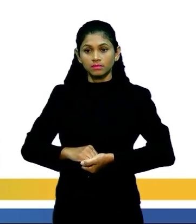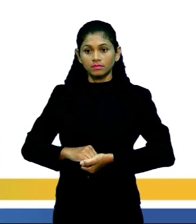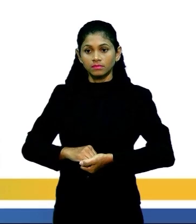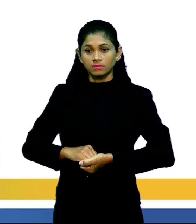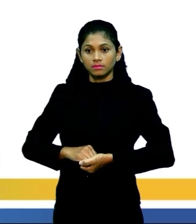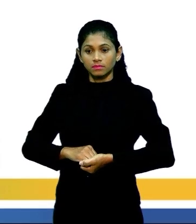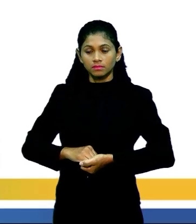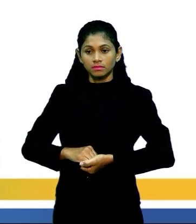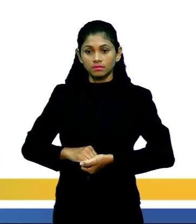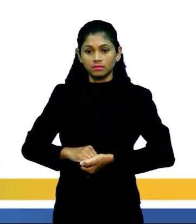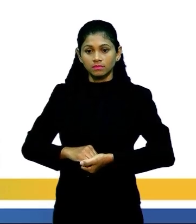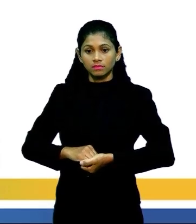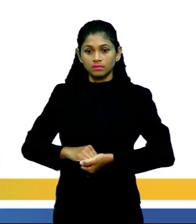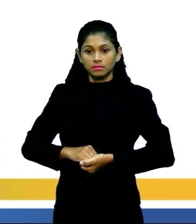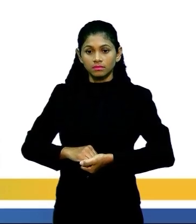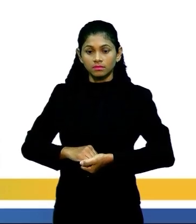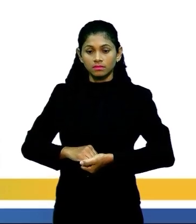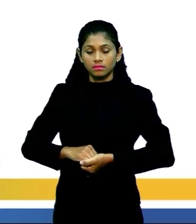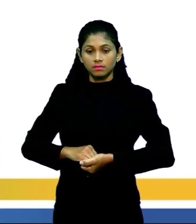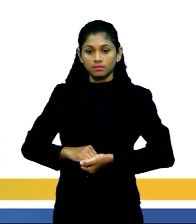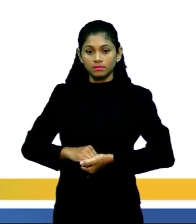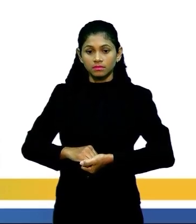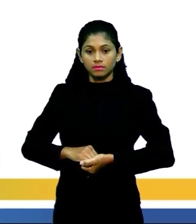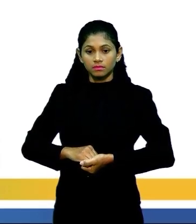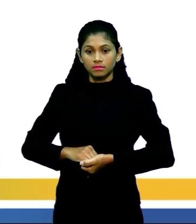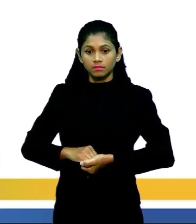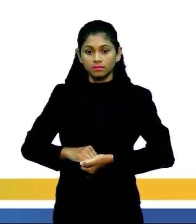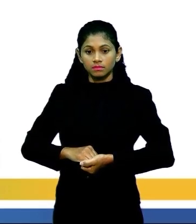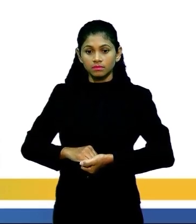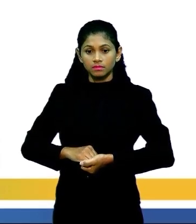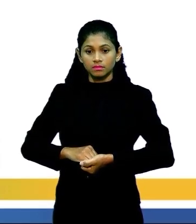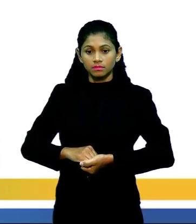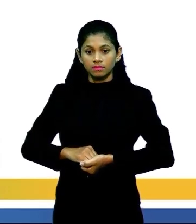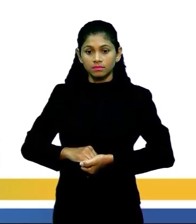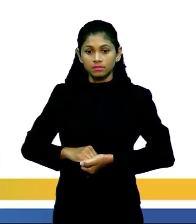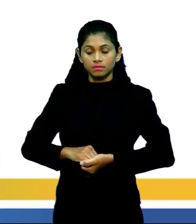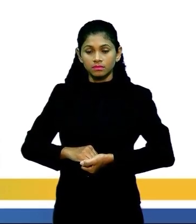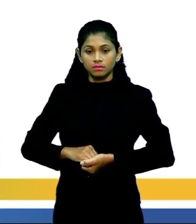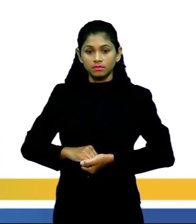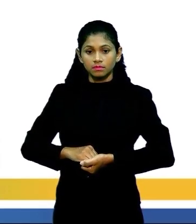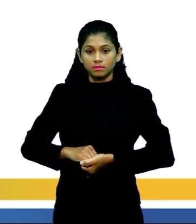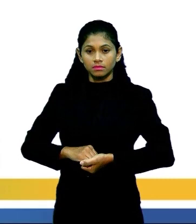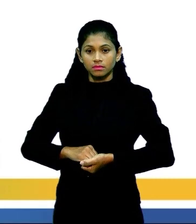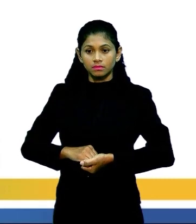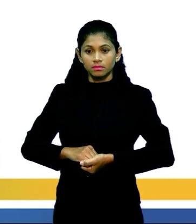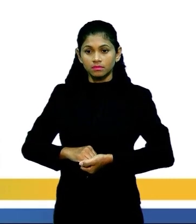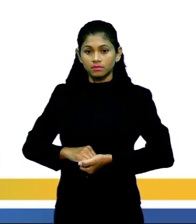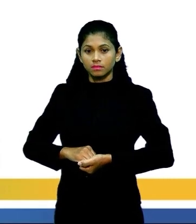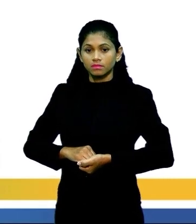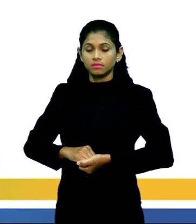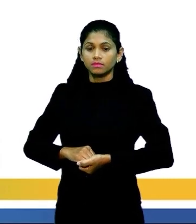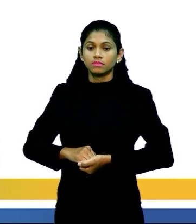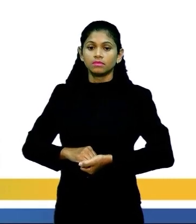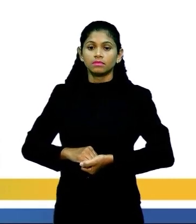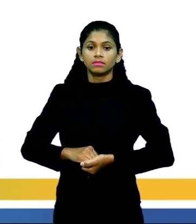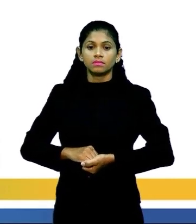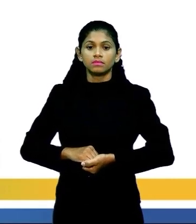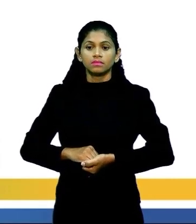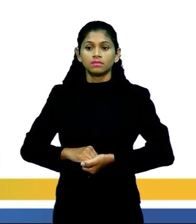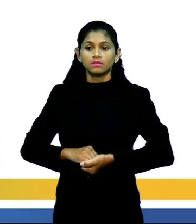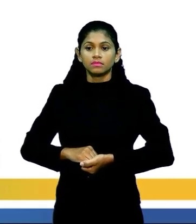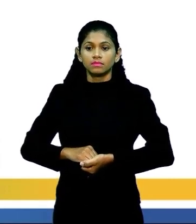they, wanting to see their children happy, give them in consumerism, confusing love